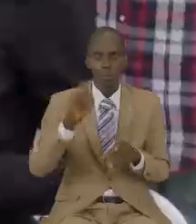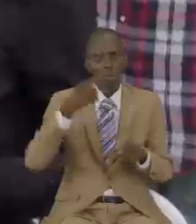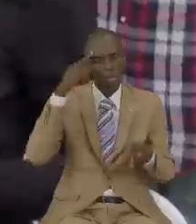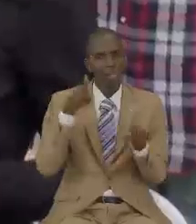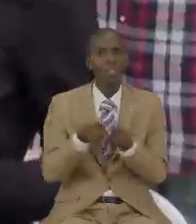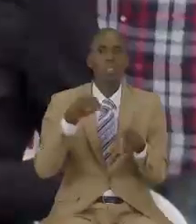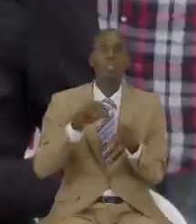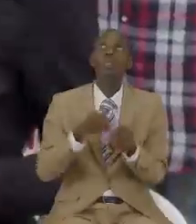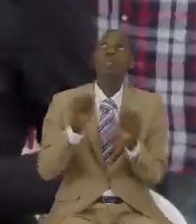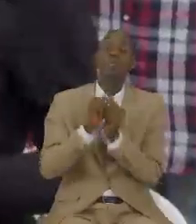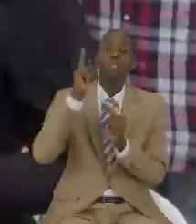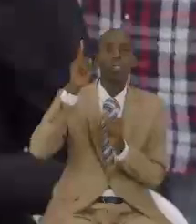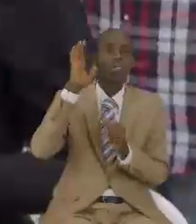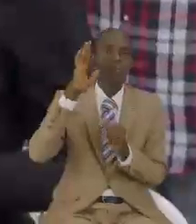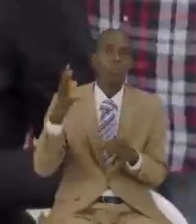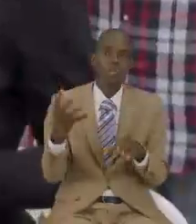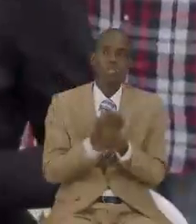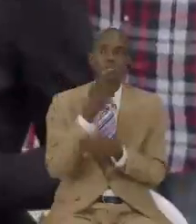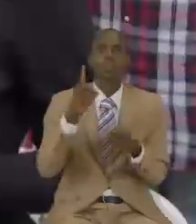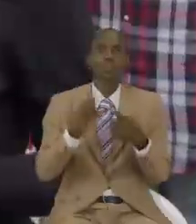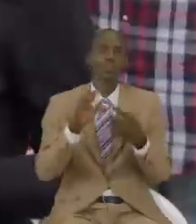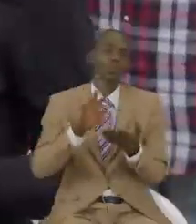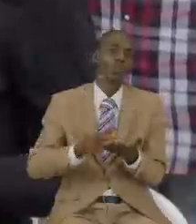he leads you to glory.